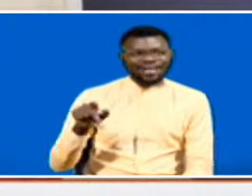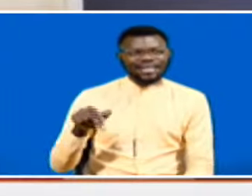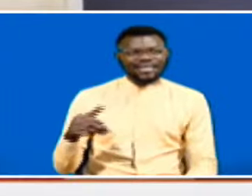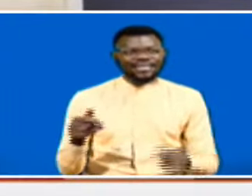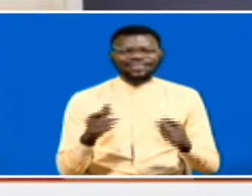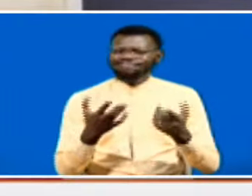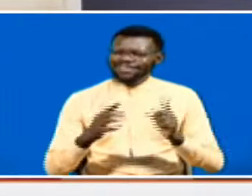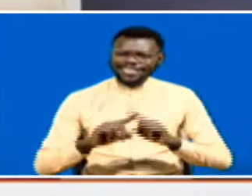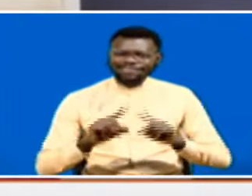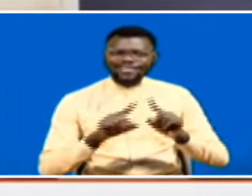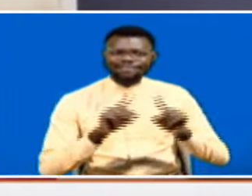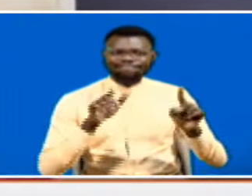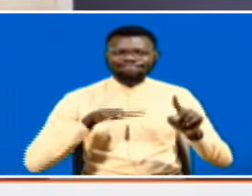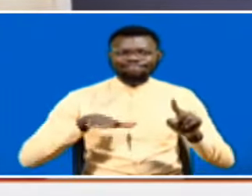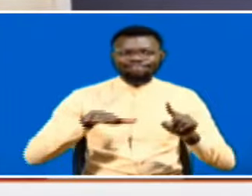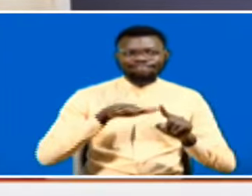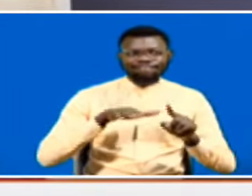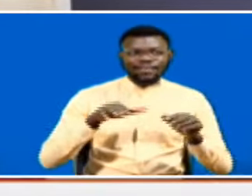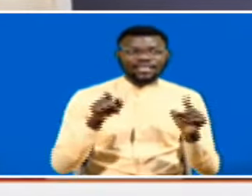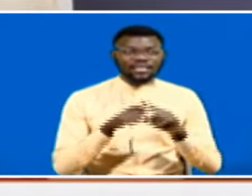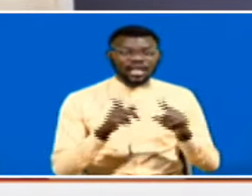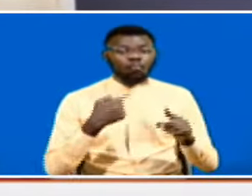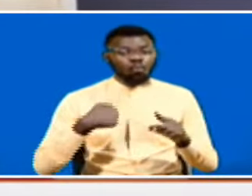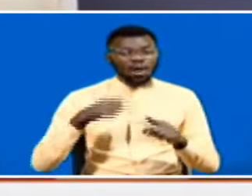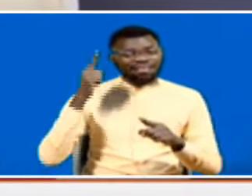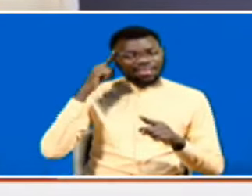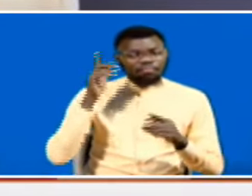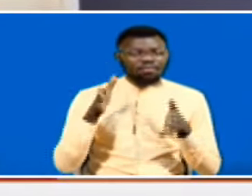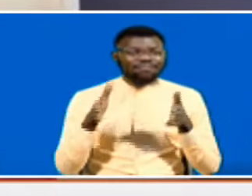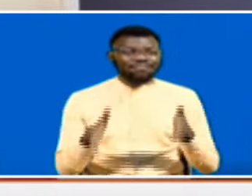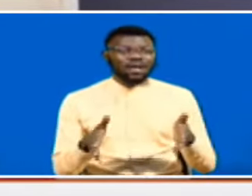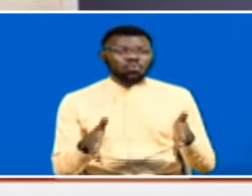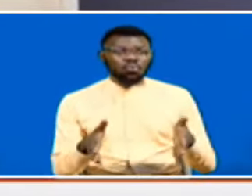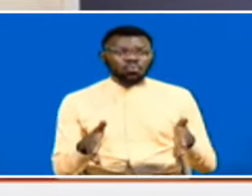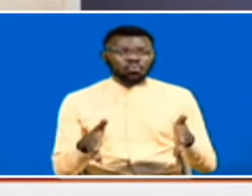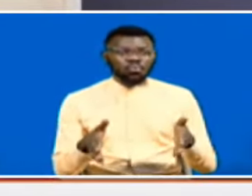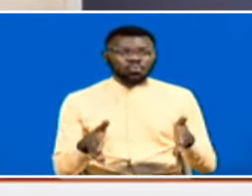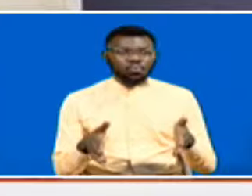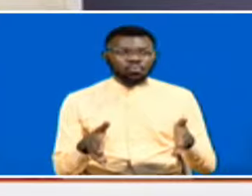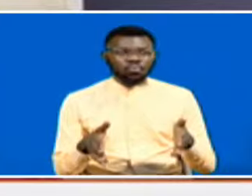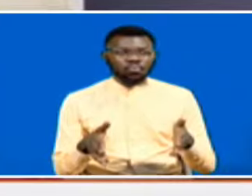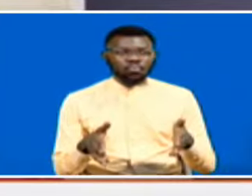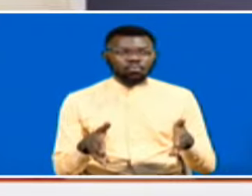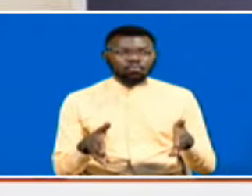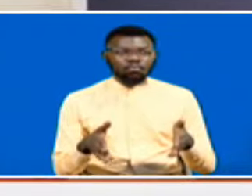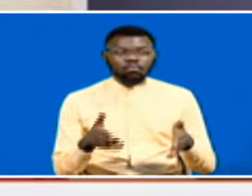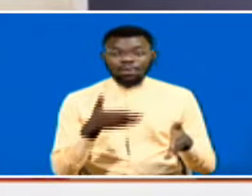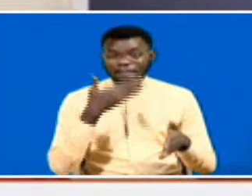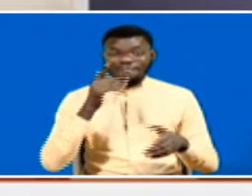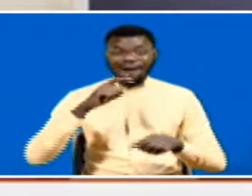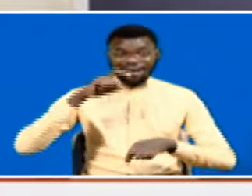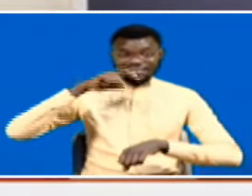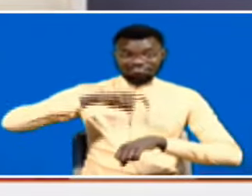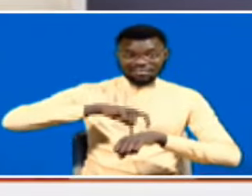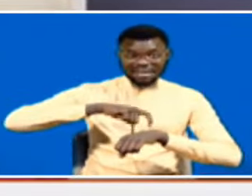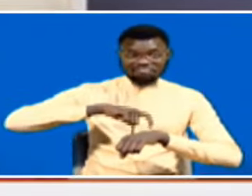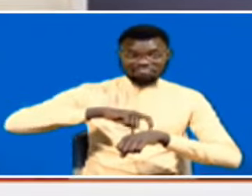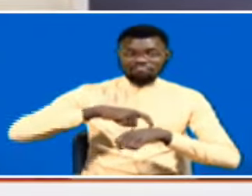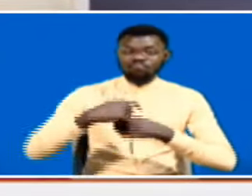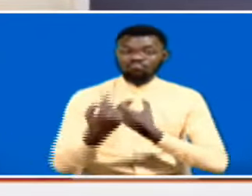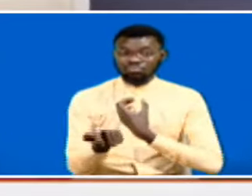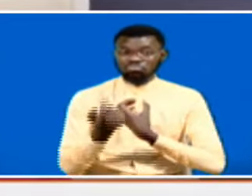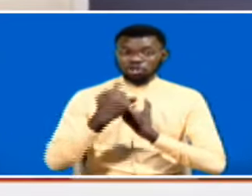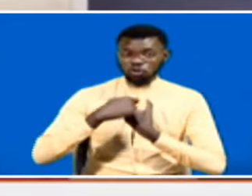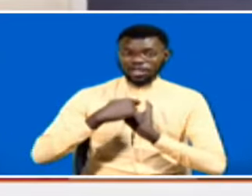every industries. And also we think now is maybe the best time for women to join